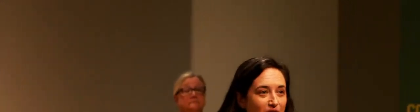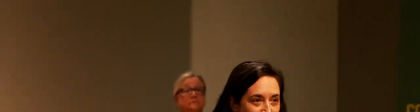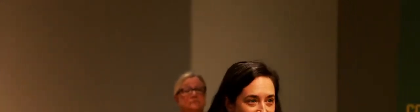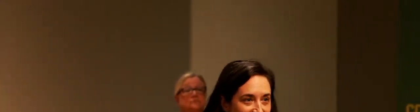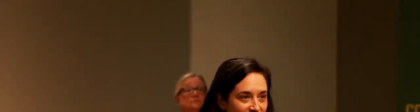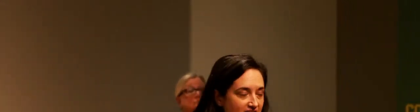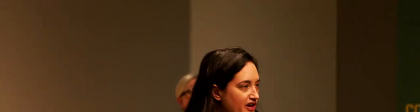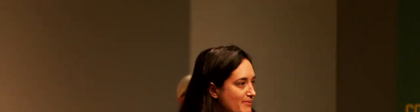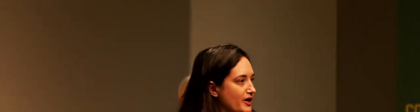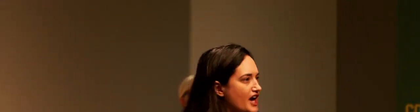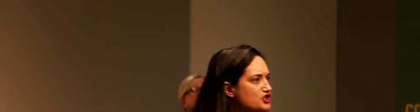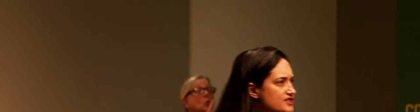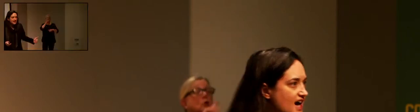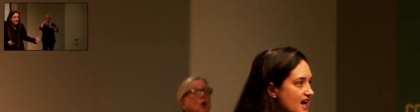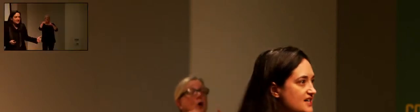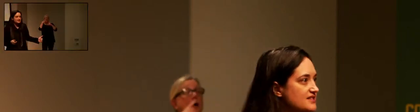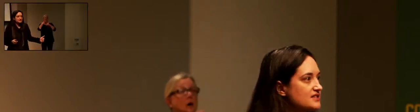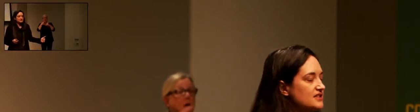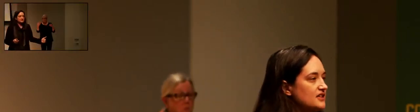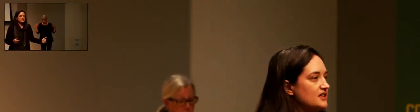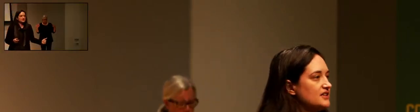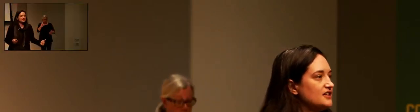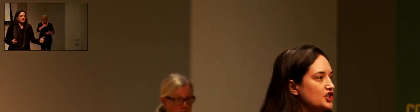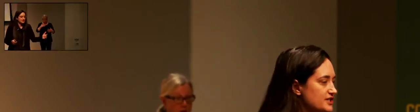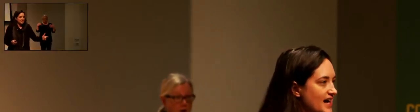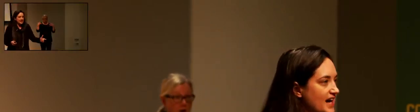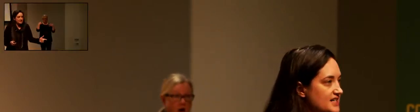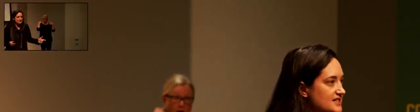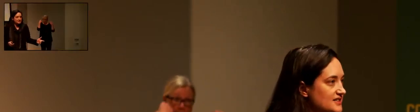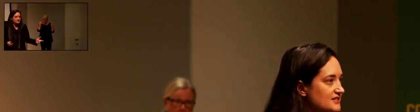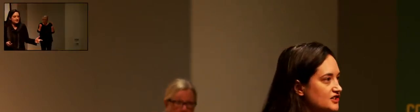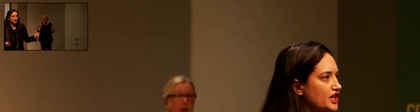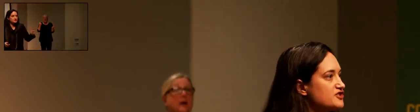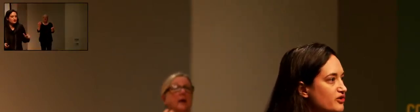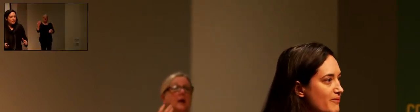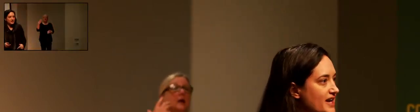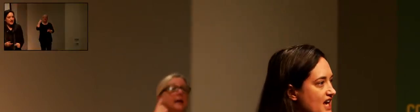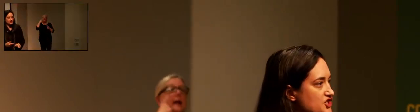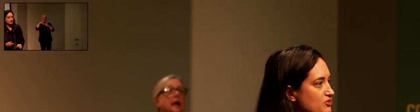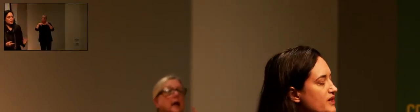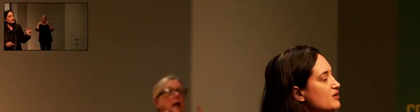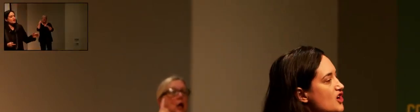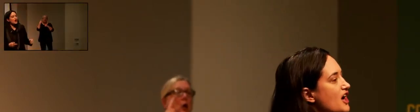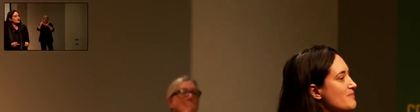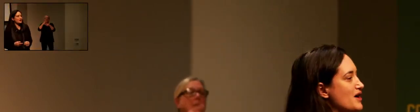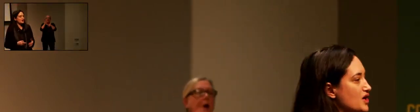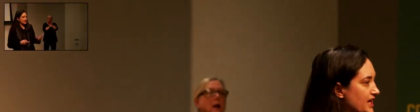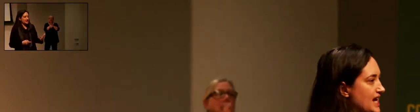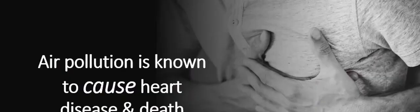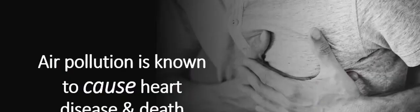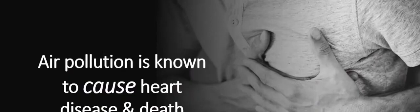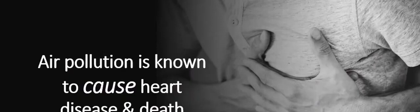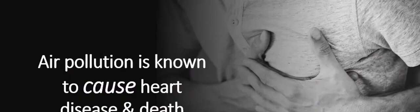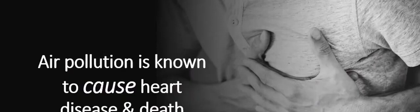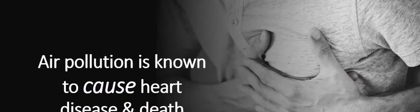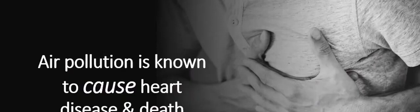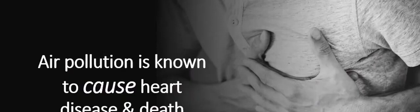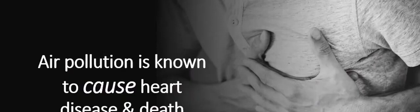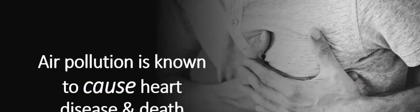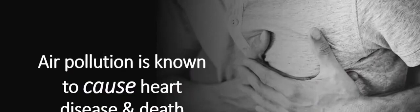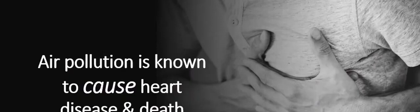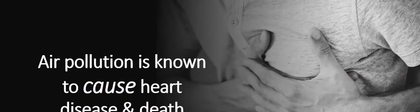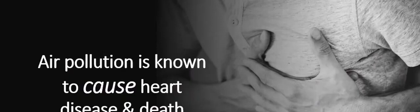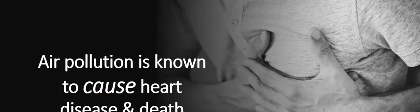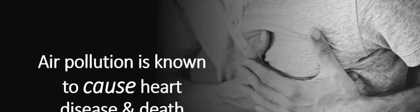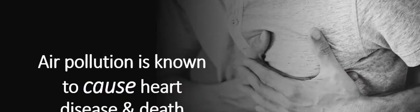heart health, I hear about exercise, good diet, cholesterol medication. We don't talk about clean air.